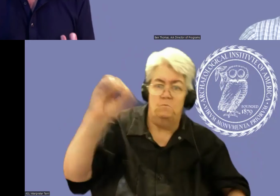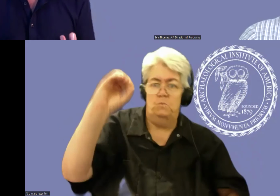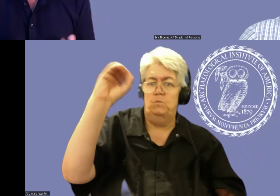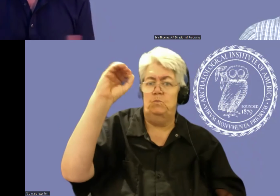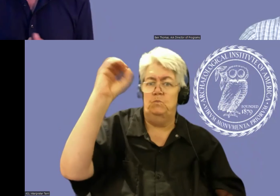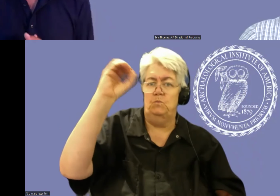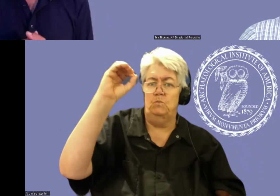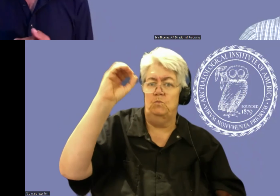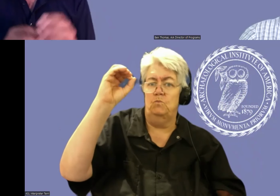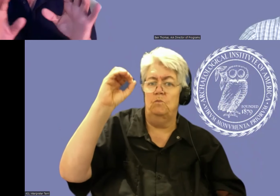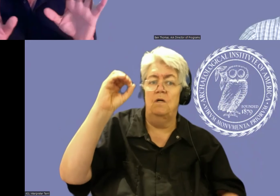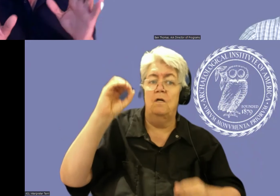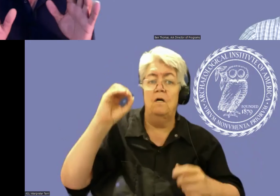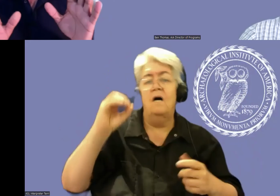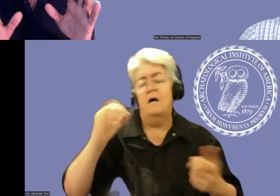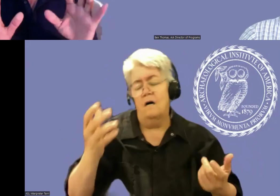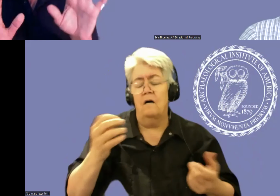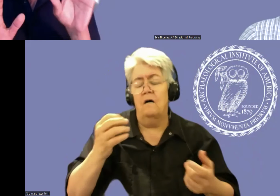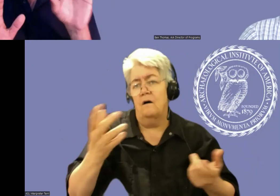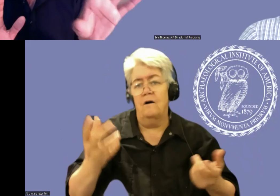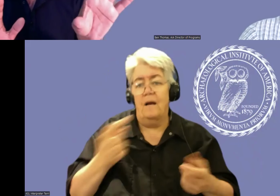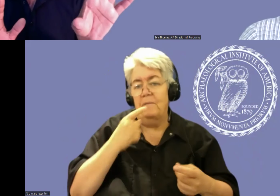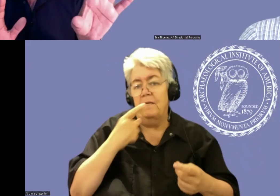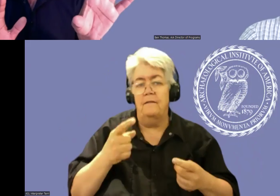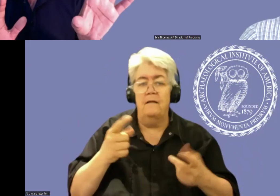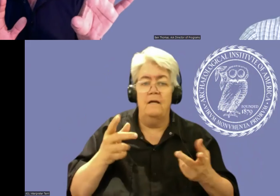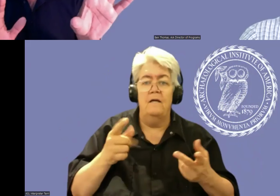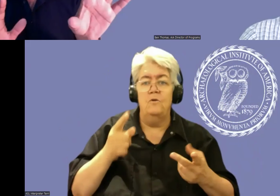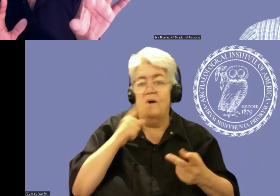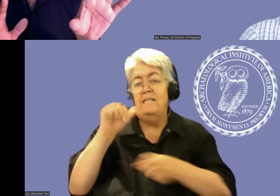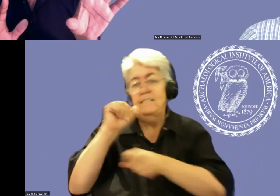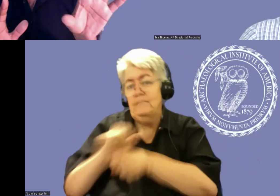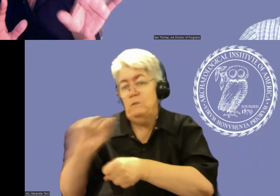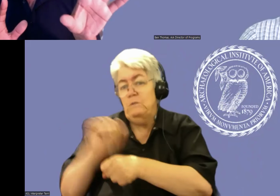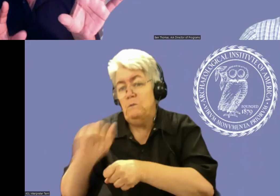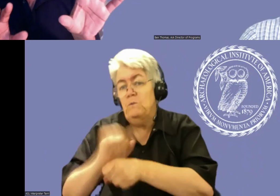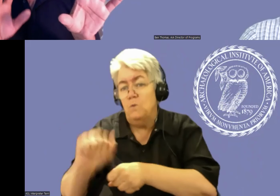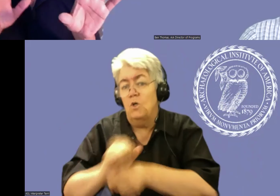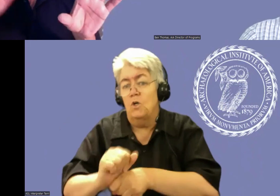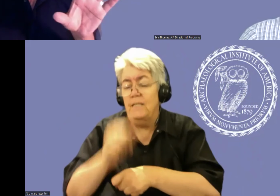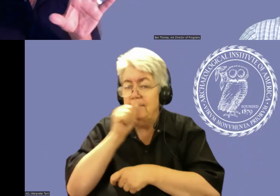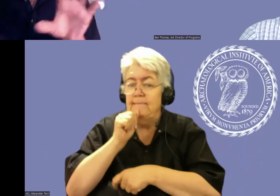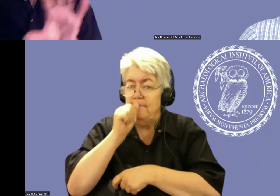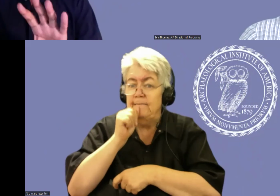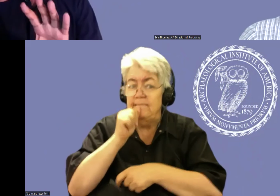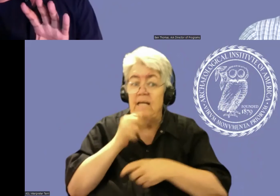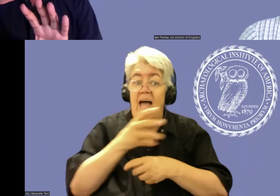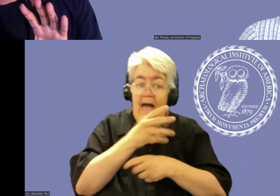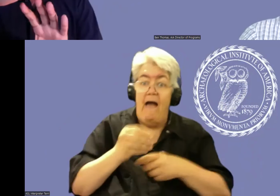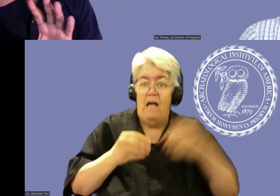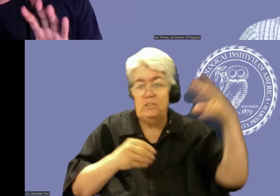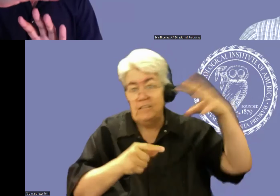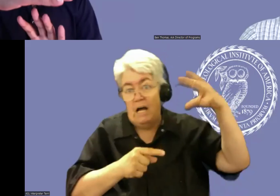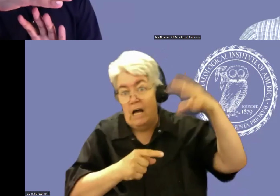I'm sure it existed, especially when you're sort of mixing a very hardworking environment with, you know,